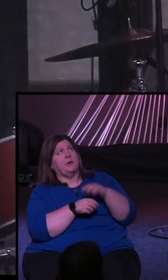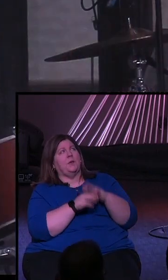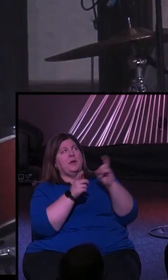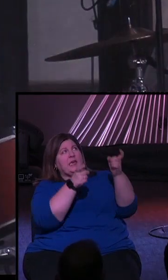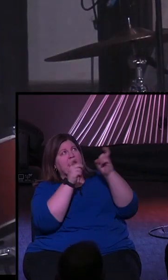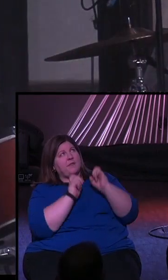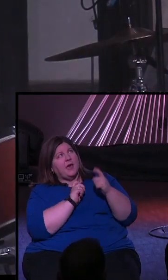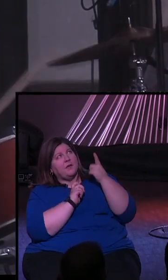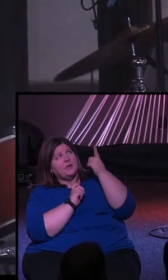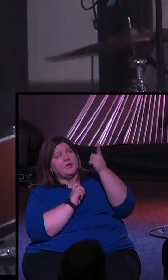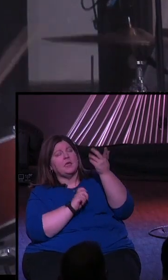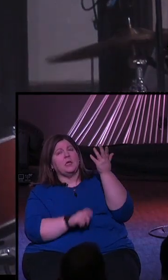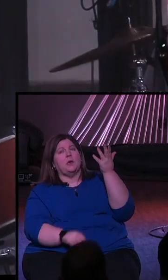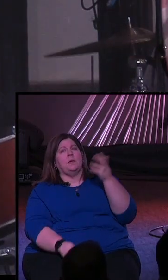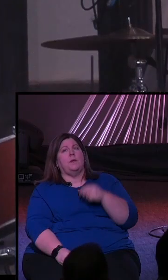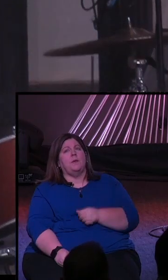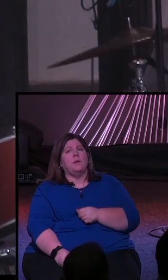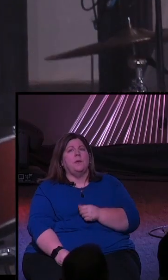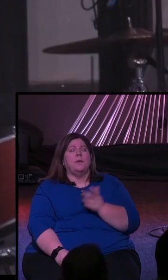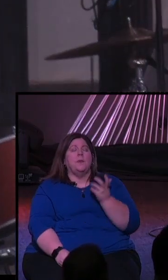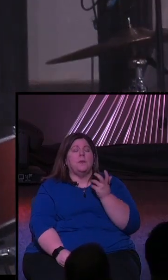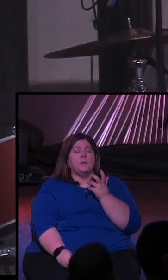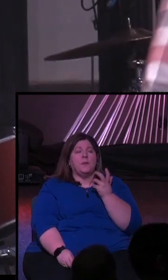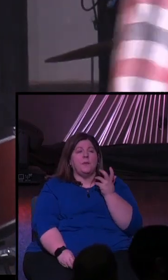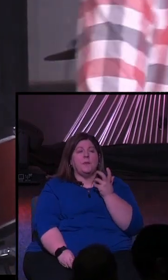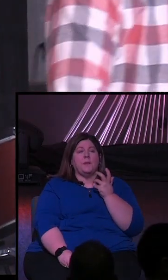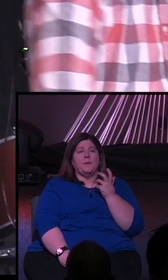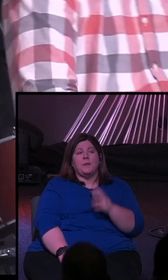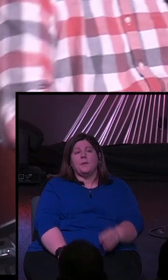you, found in you.